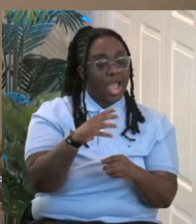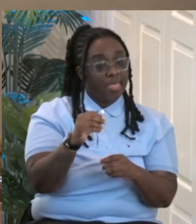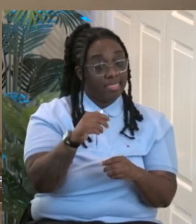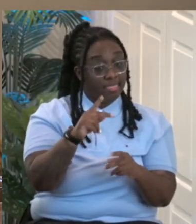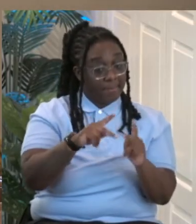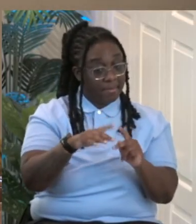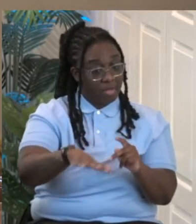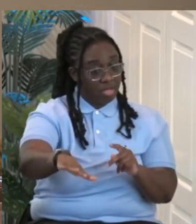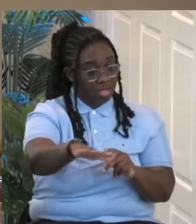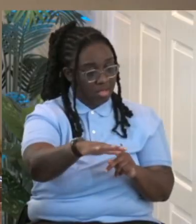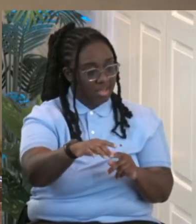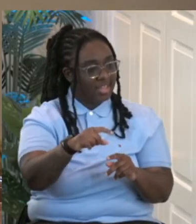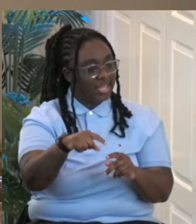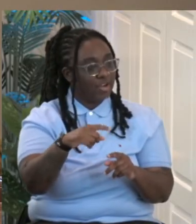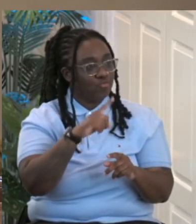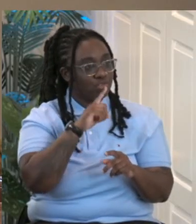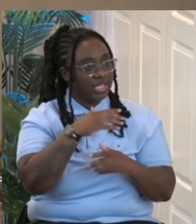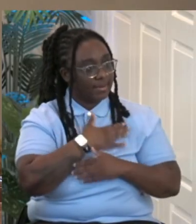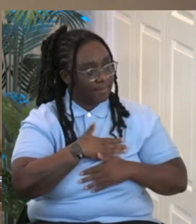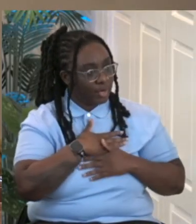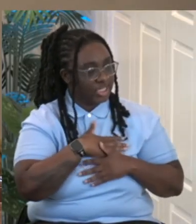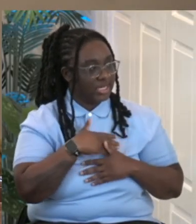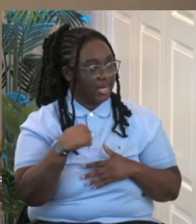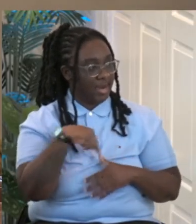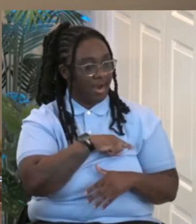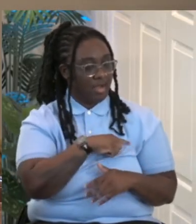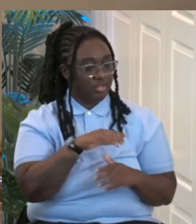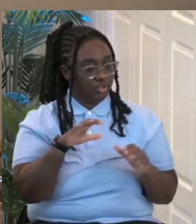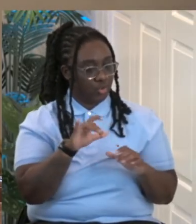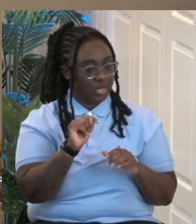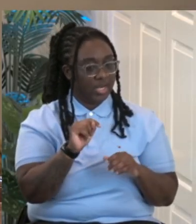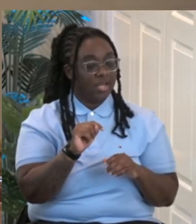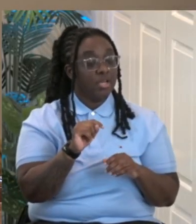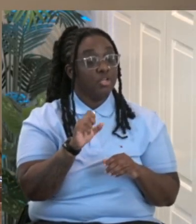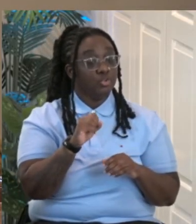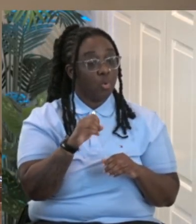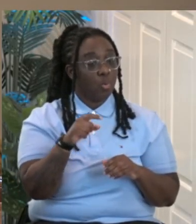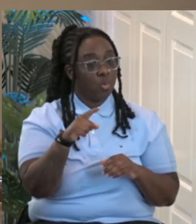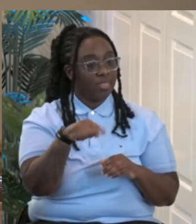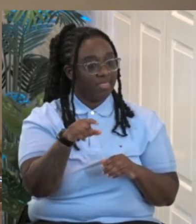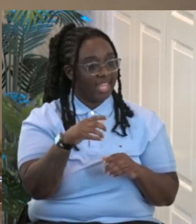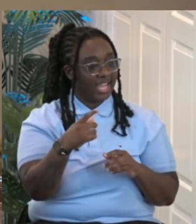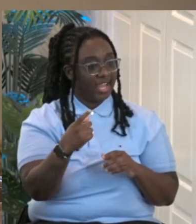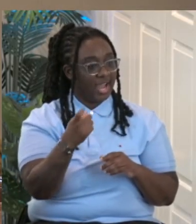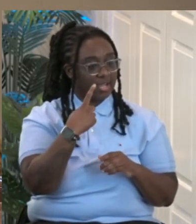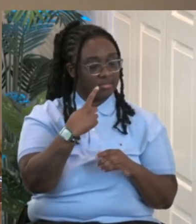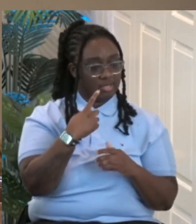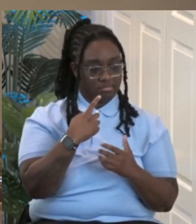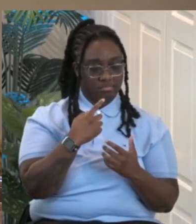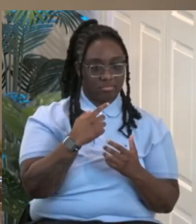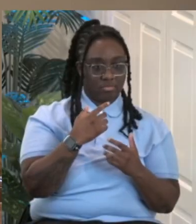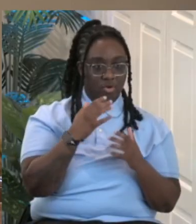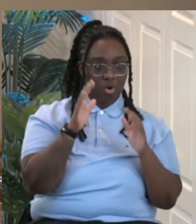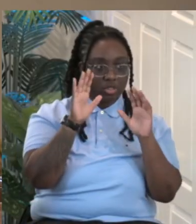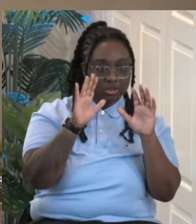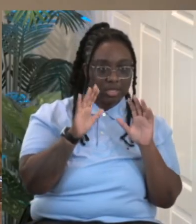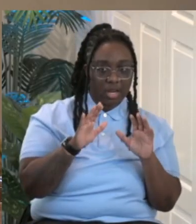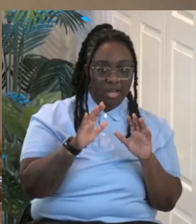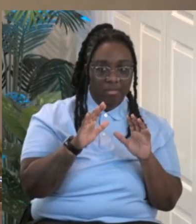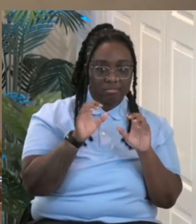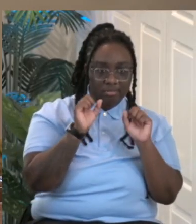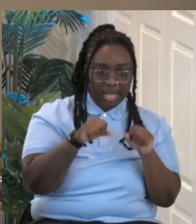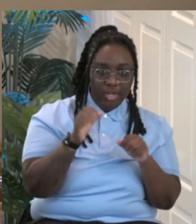so they said, on Sunday, will you preach a sermon? And they asked the folks, and they all turned to me. I don't know